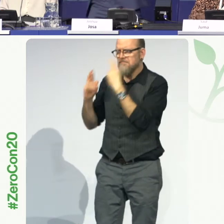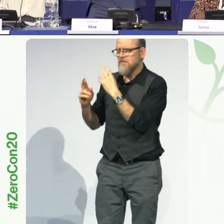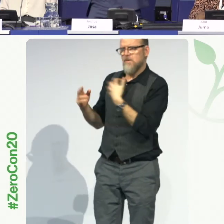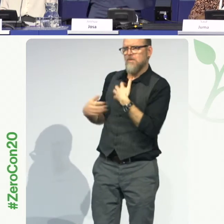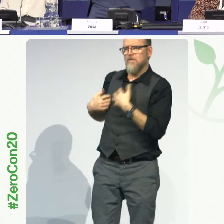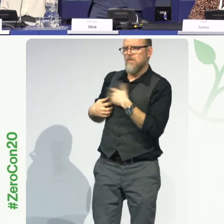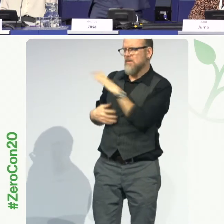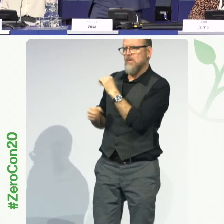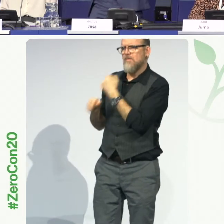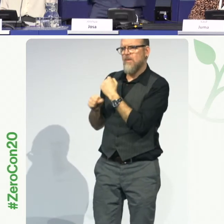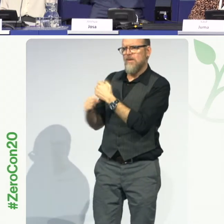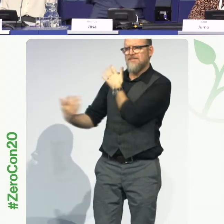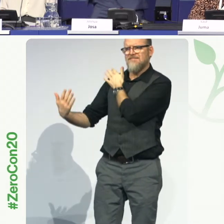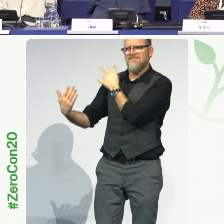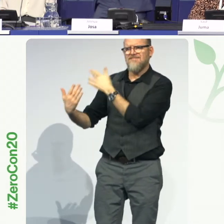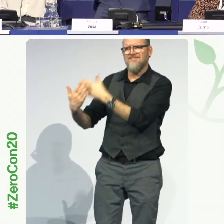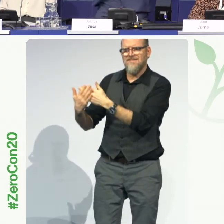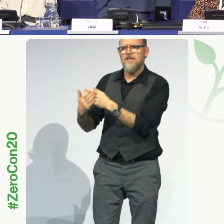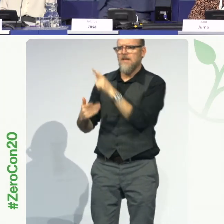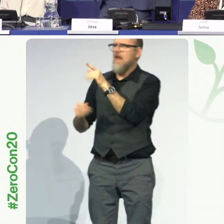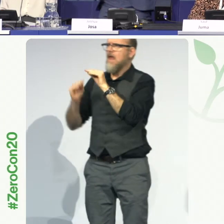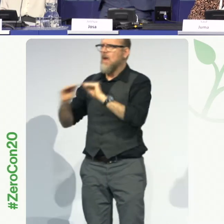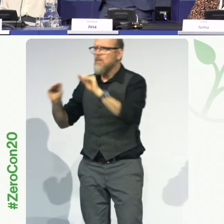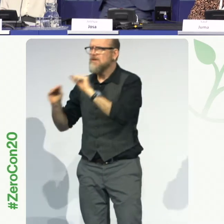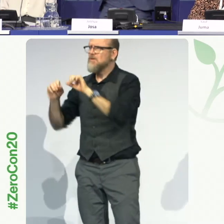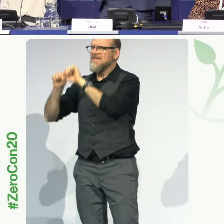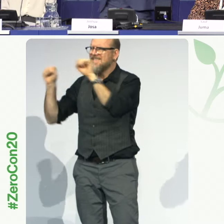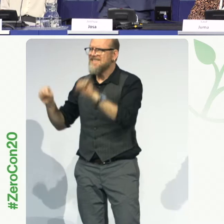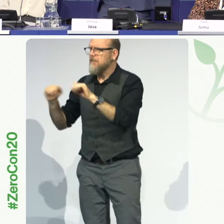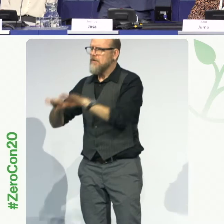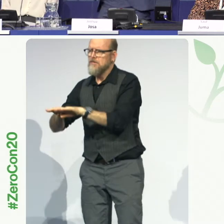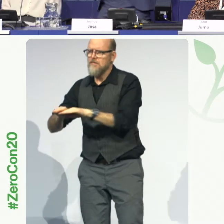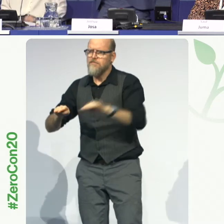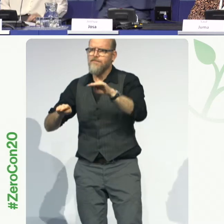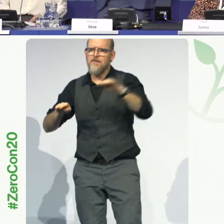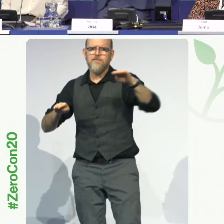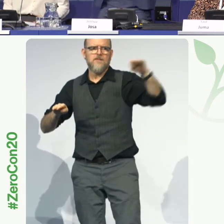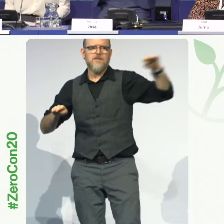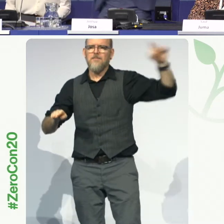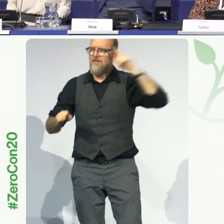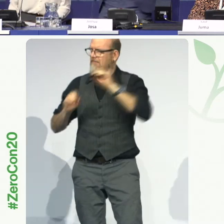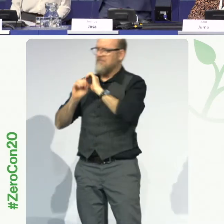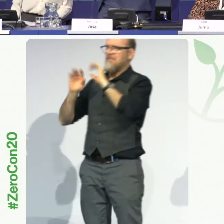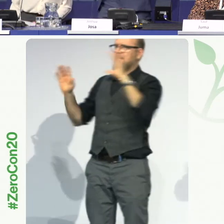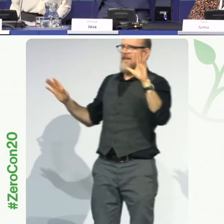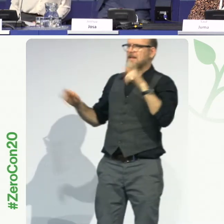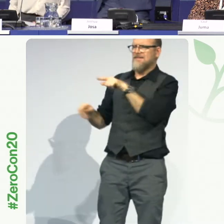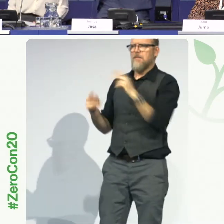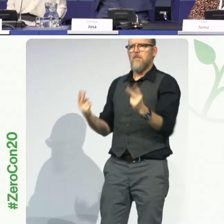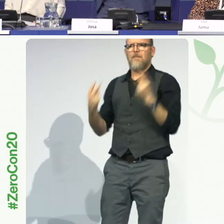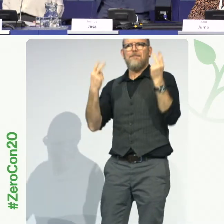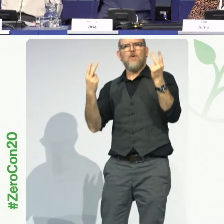in order to make some inroads. I think it's important that we don't limit ourselves to only one